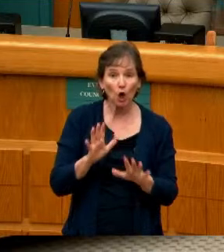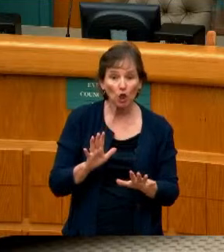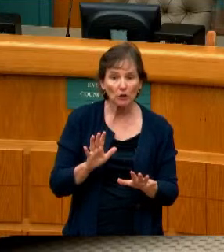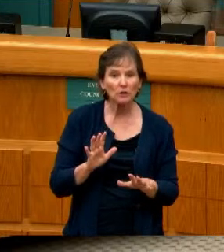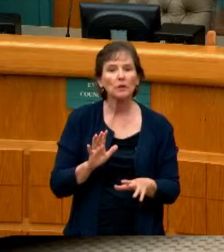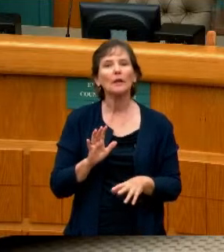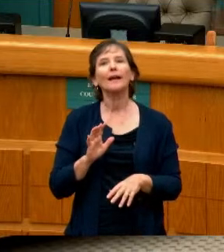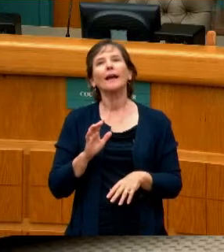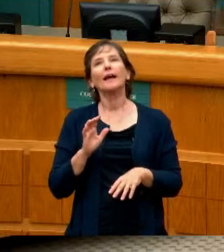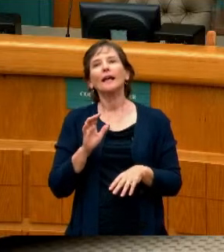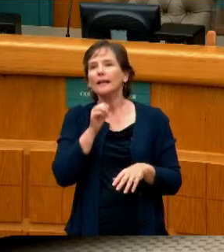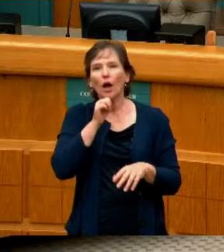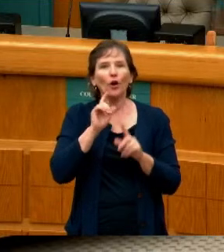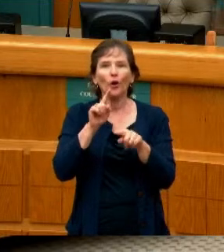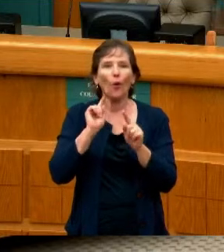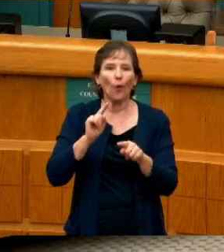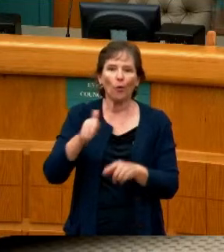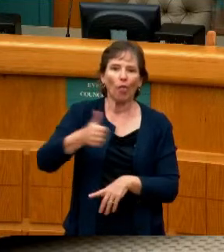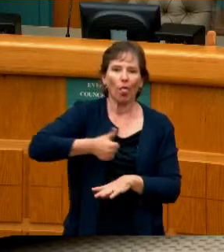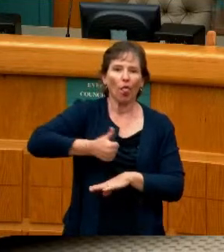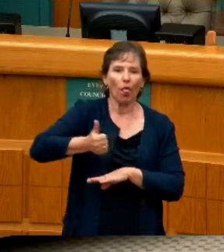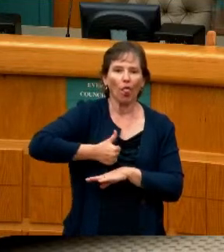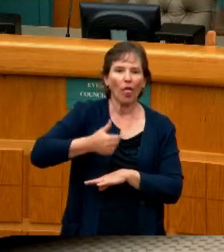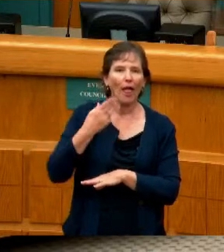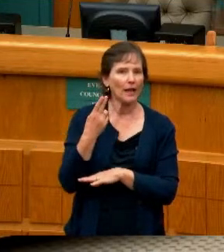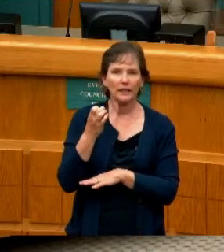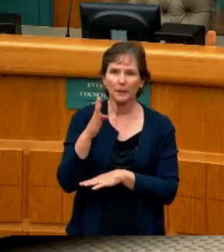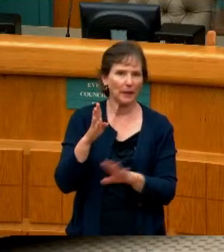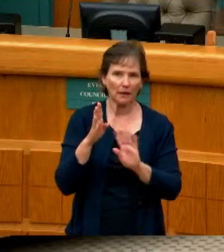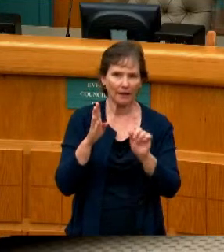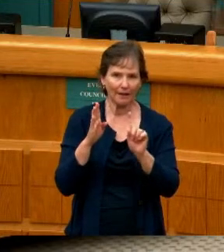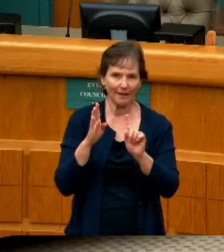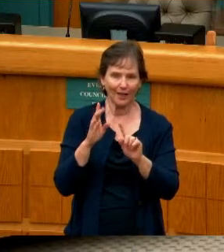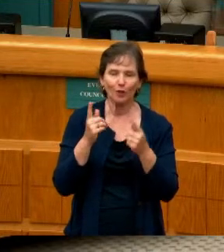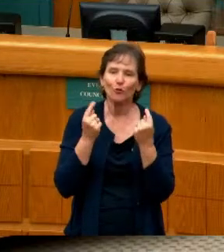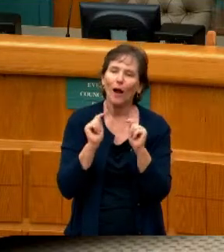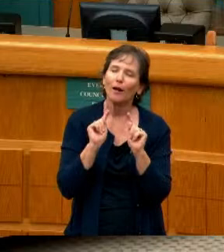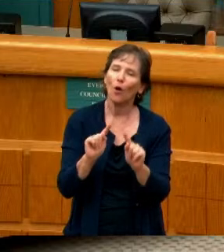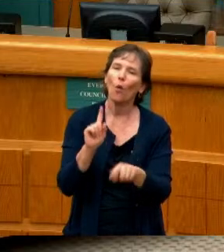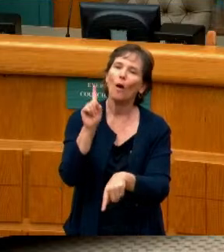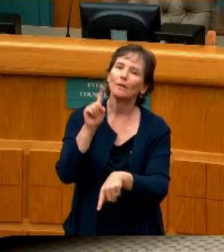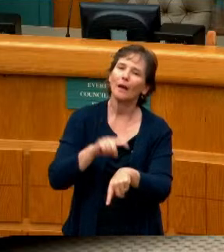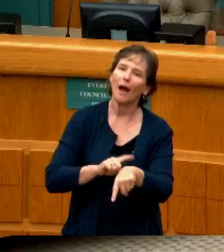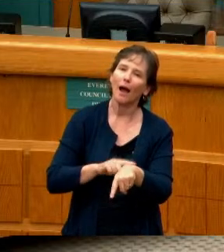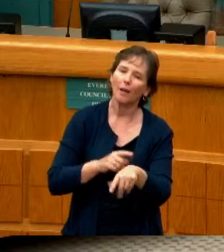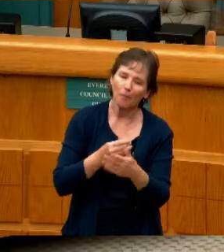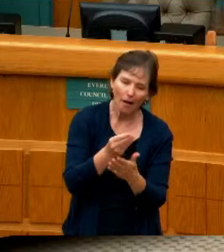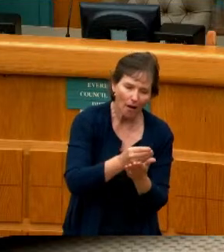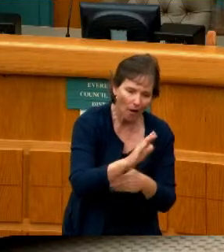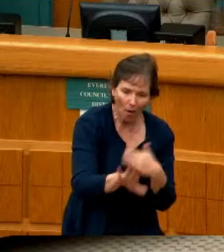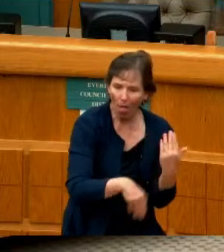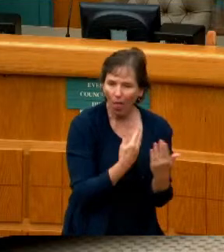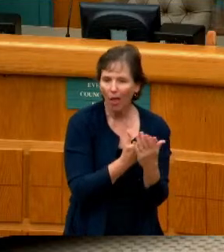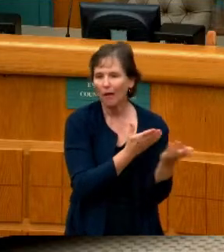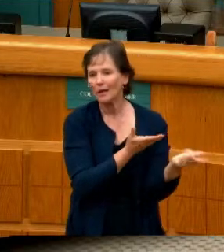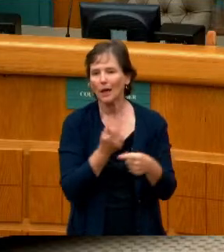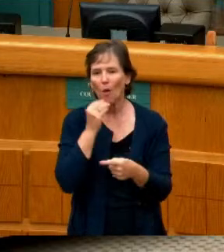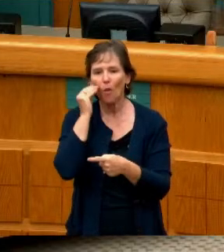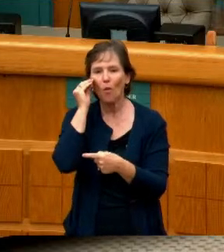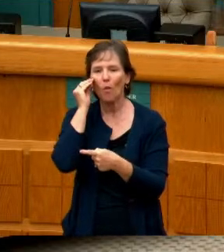though I want to warn everybody, stop that. Go and get everything you need once and then get home.